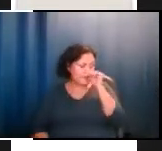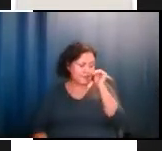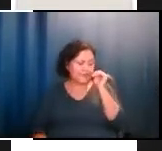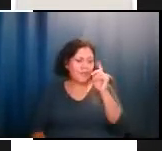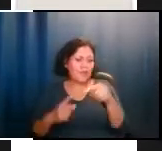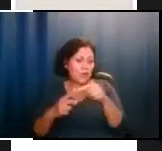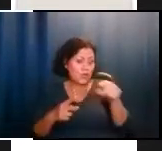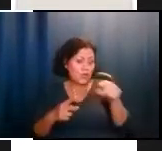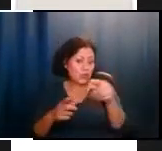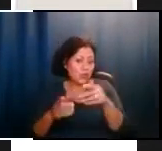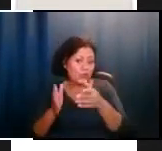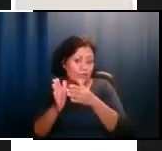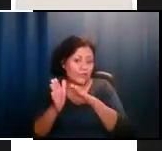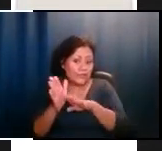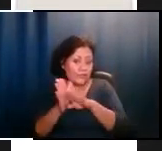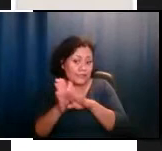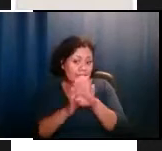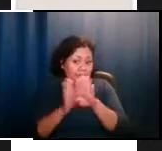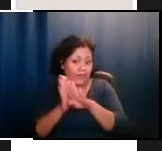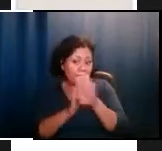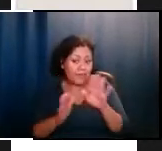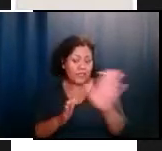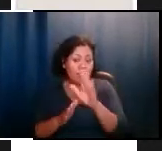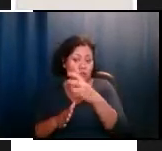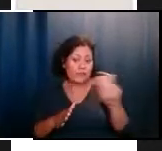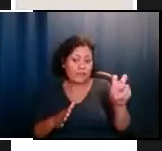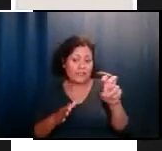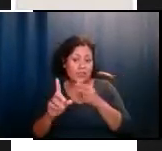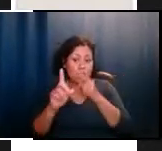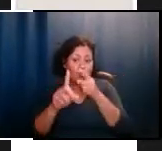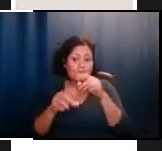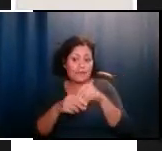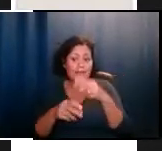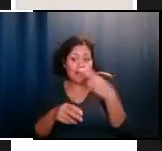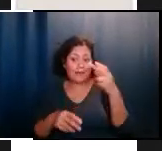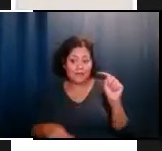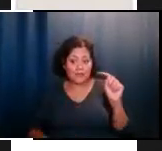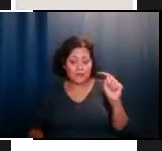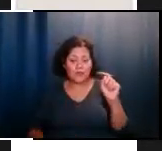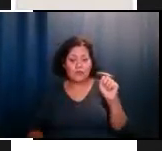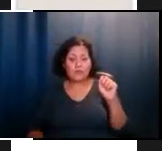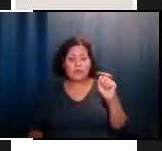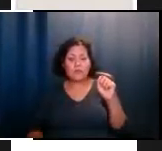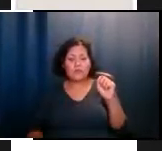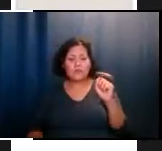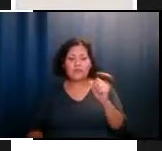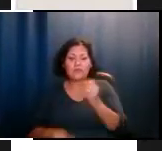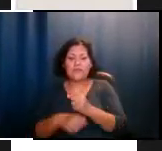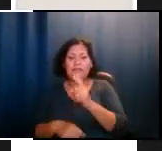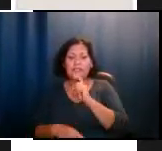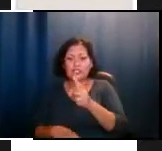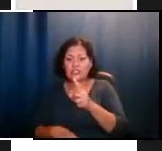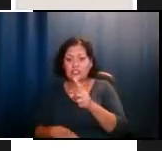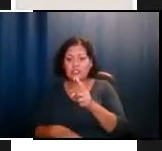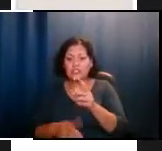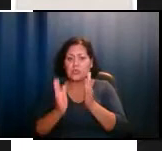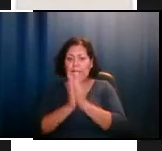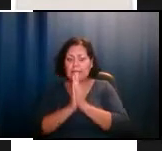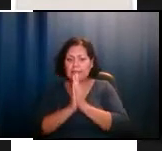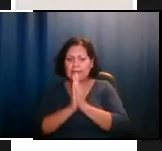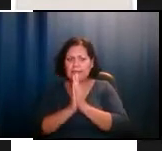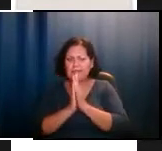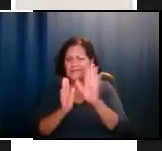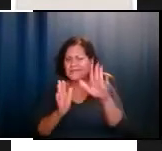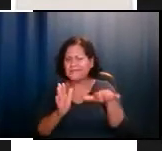are developing those transition goals in high school, be sure to ask what